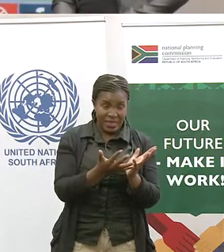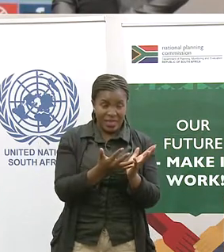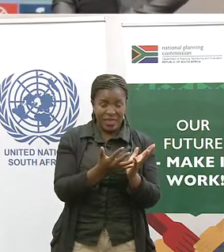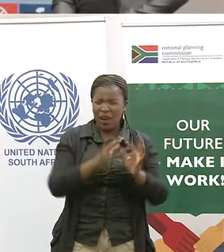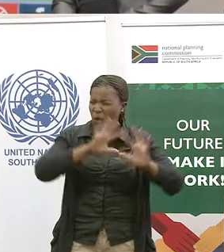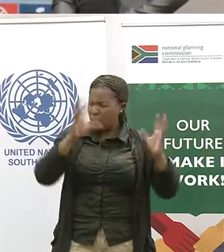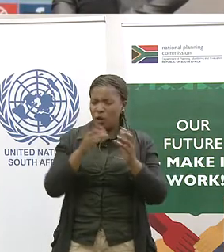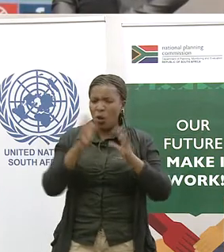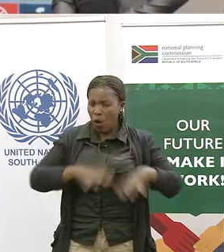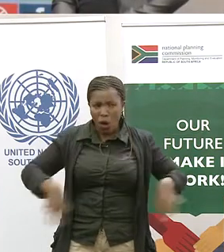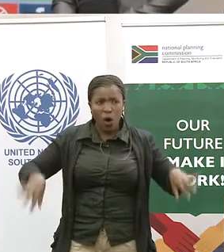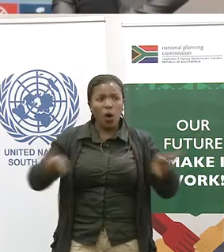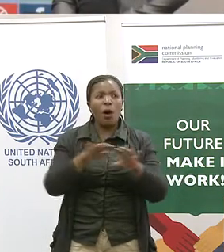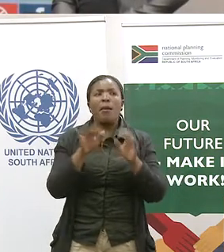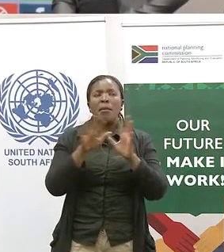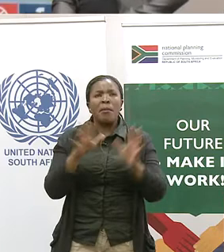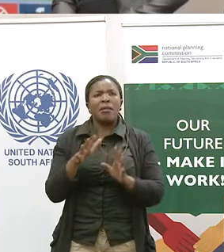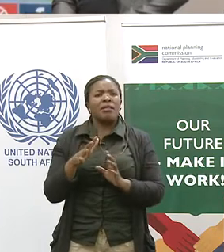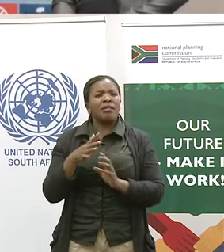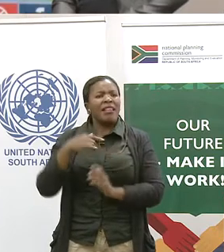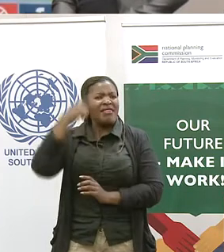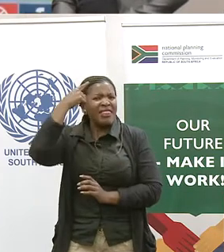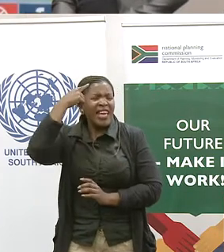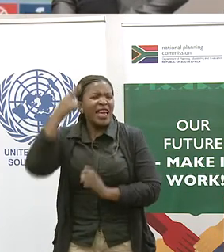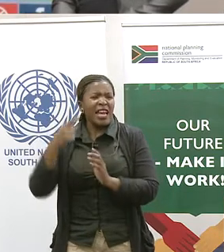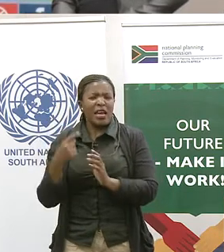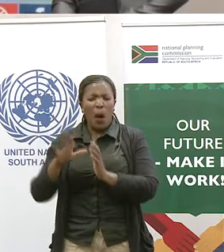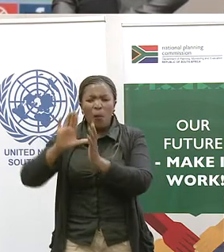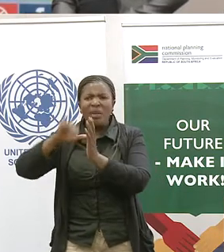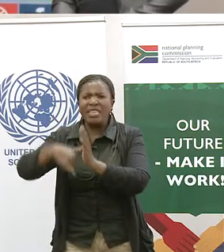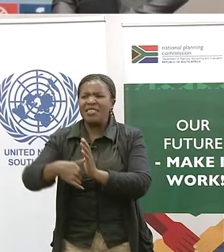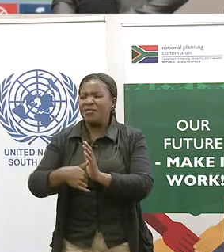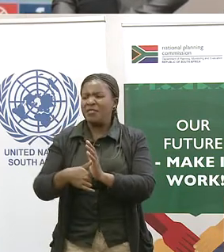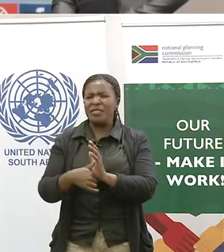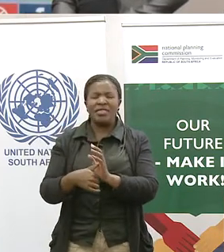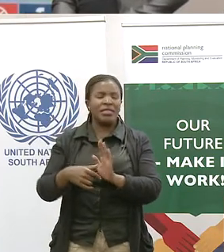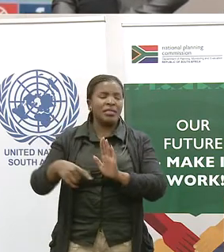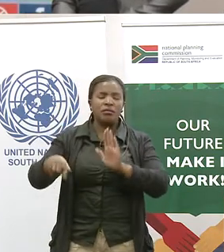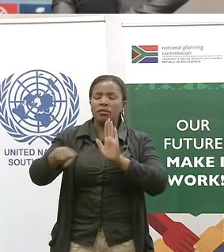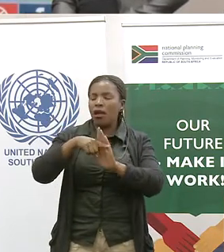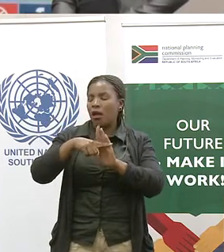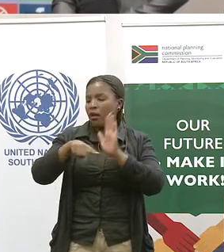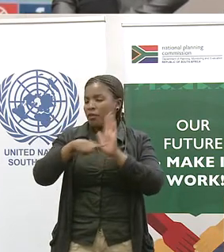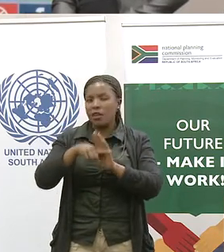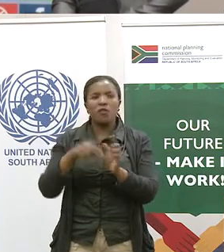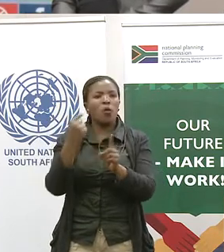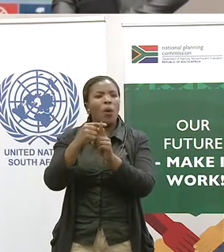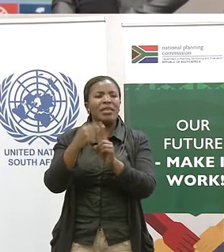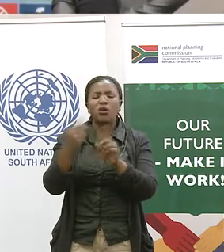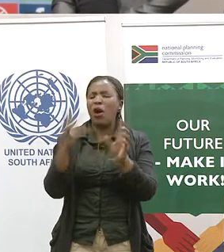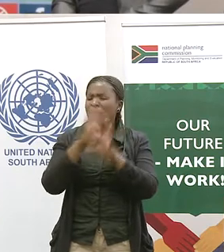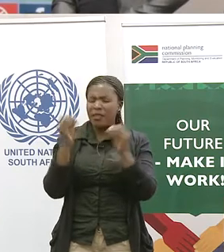associated with just non-positive words. The word disability itself is nothing I want to